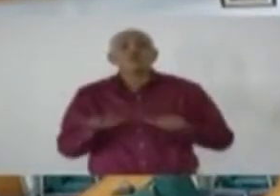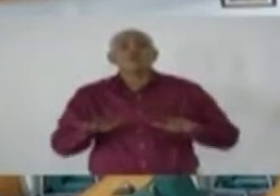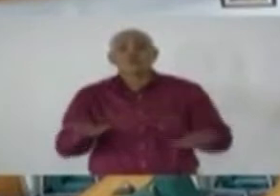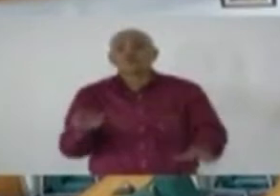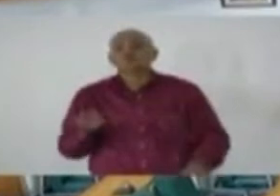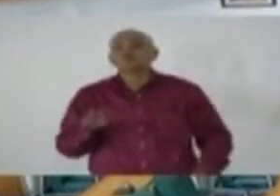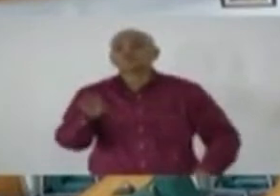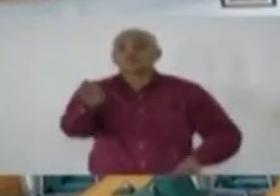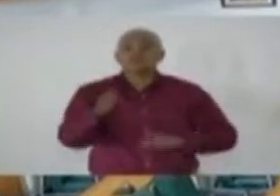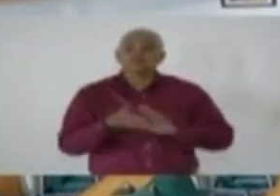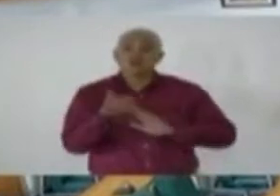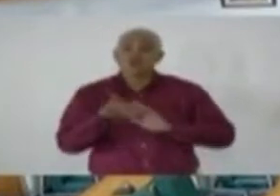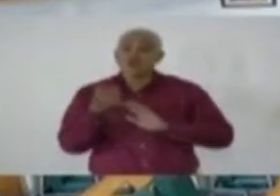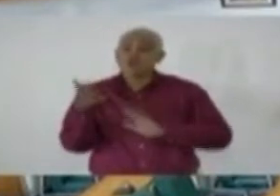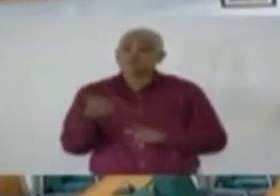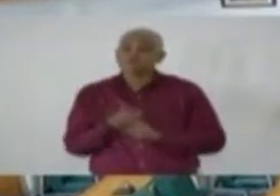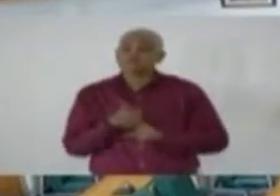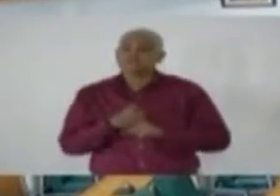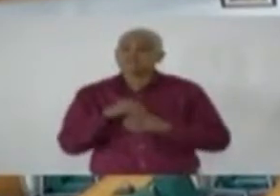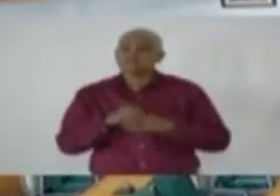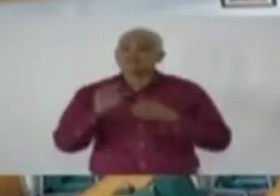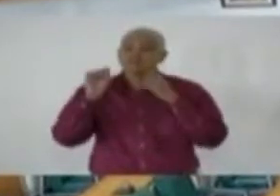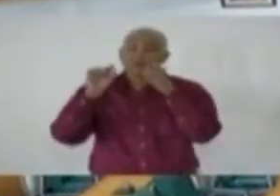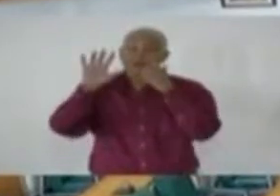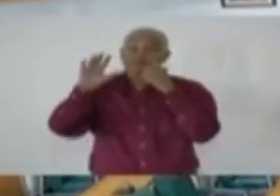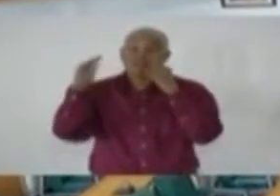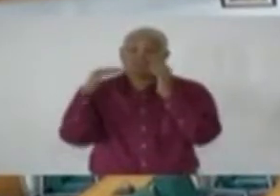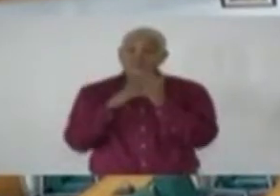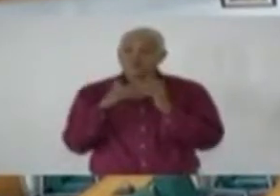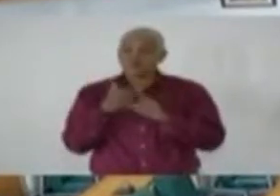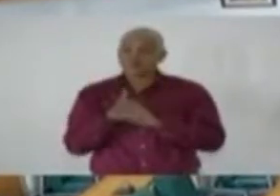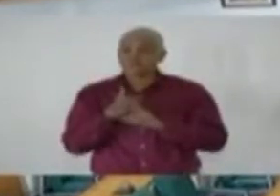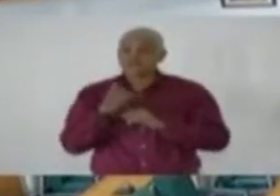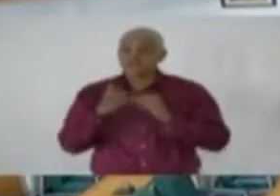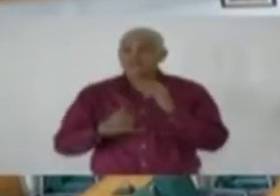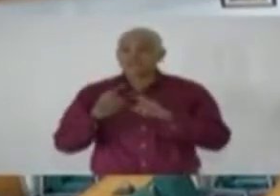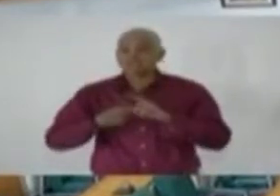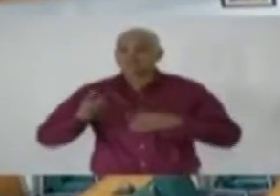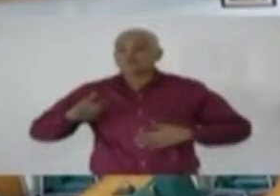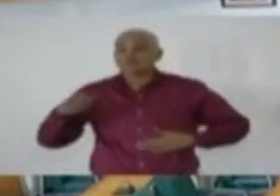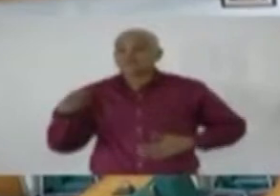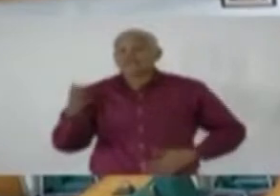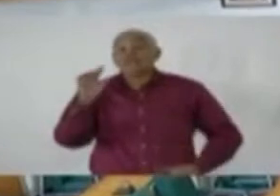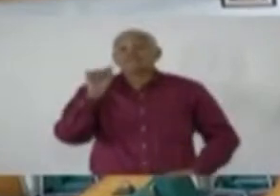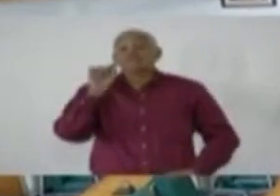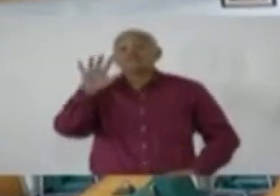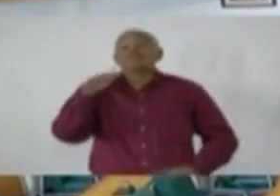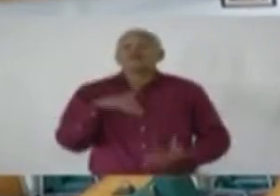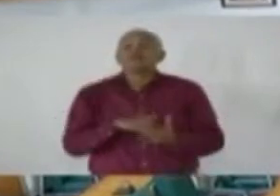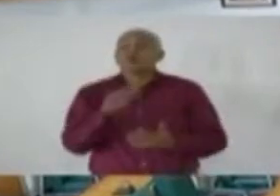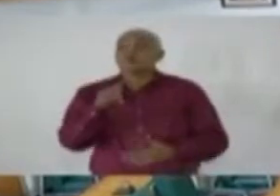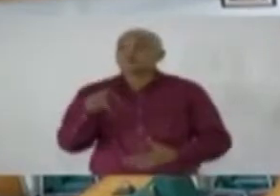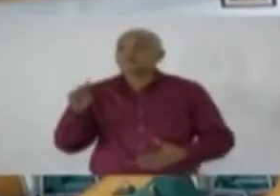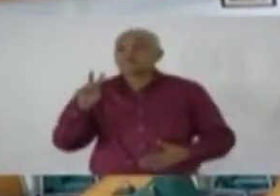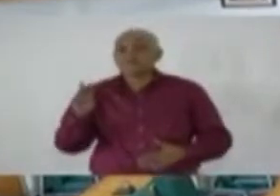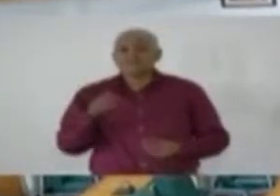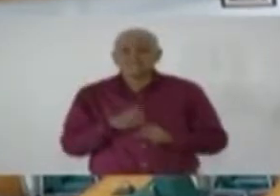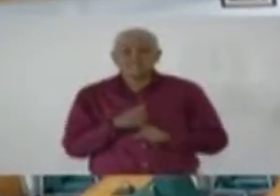transportation operators. It's the 25,000. Last month we gave it 25,000 PPV grant,